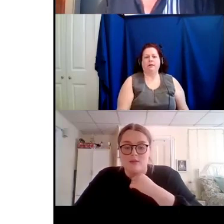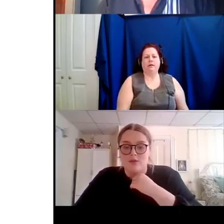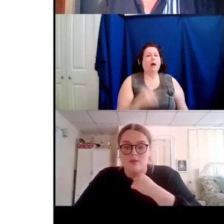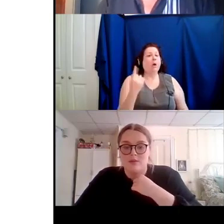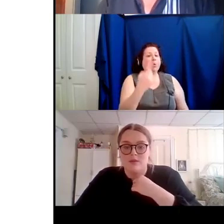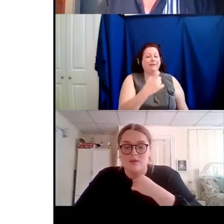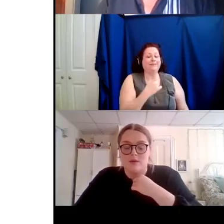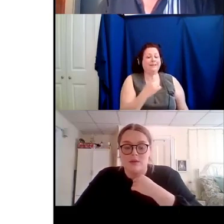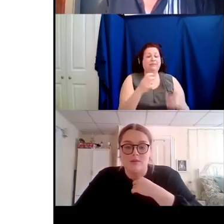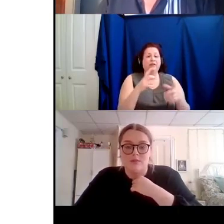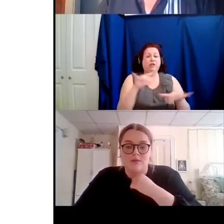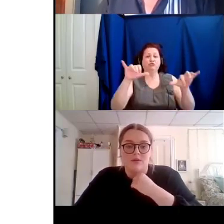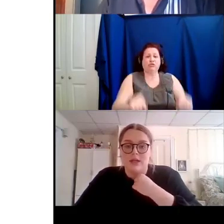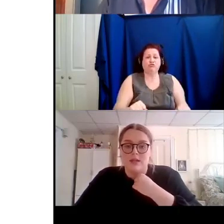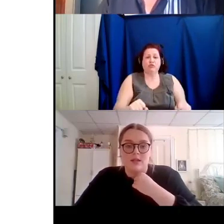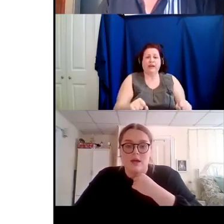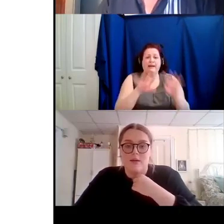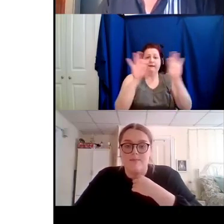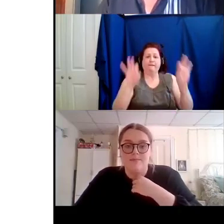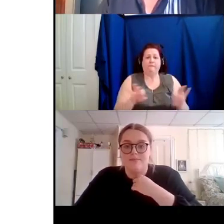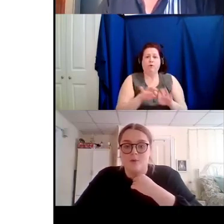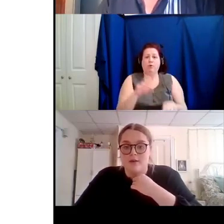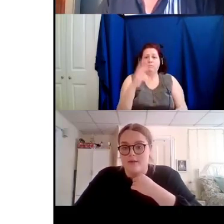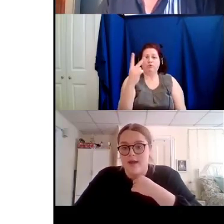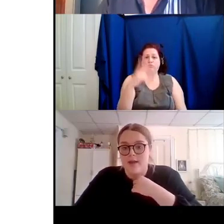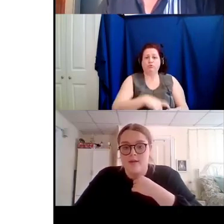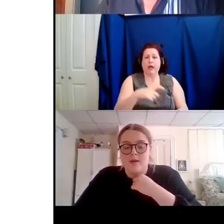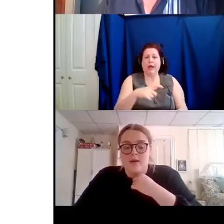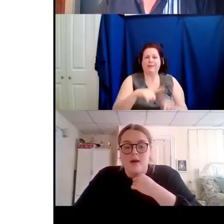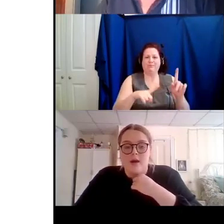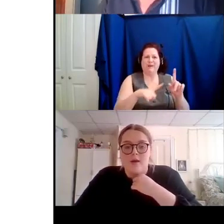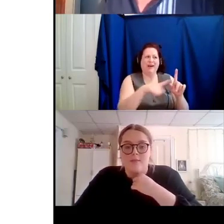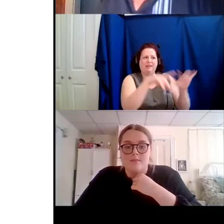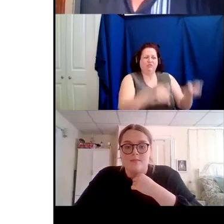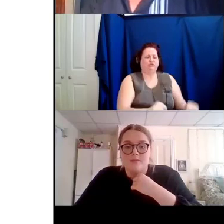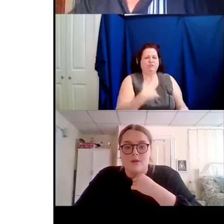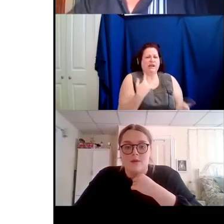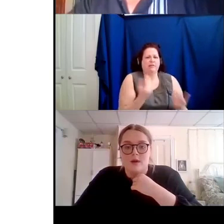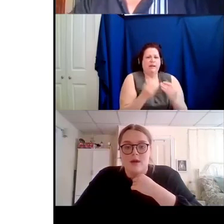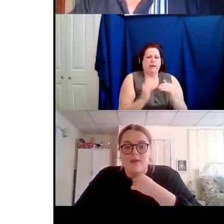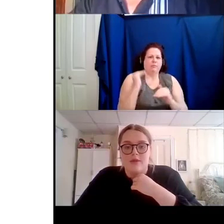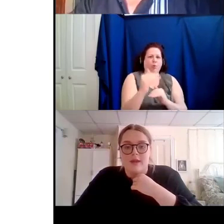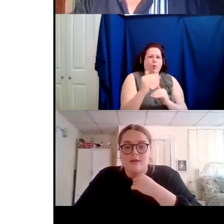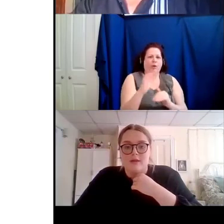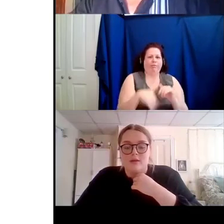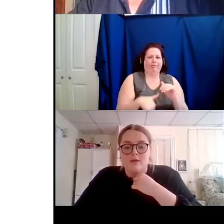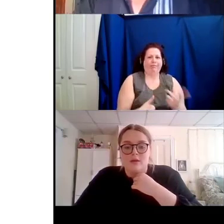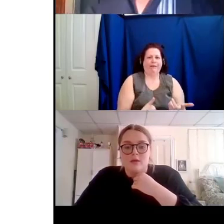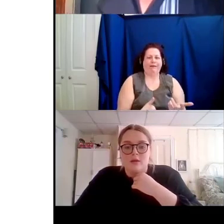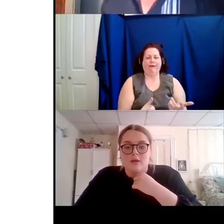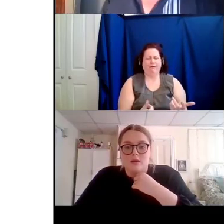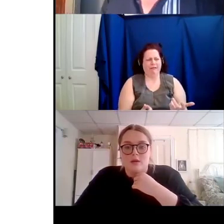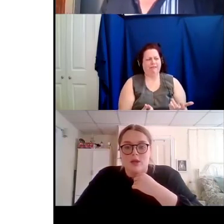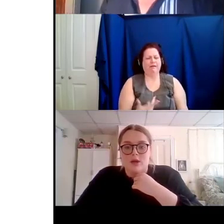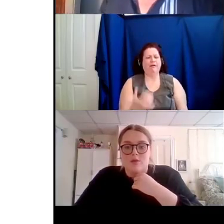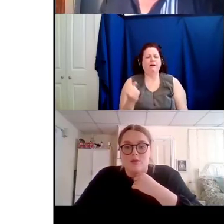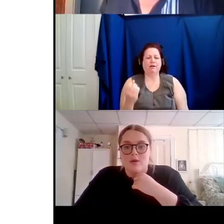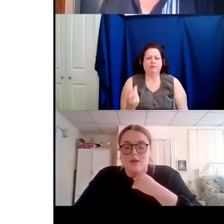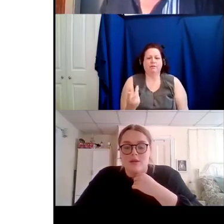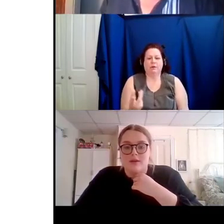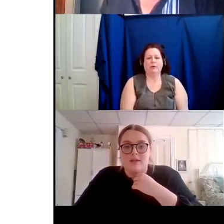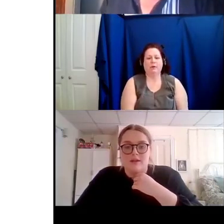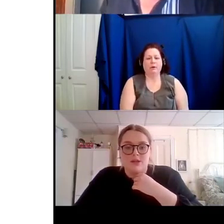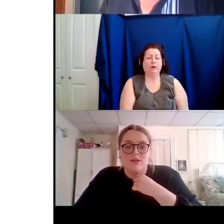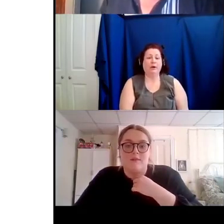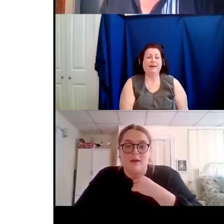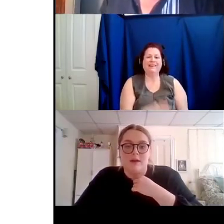twice, even though he was restrained more than that. So I think, you know,